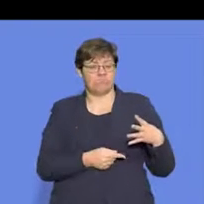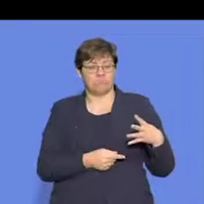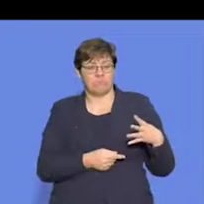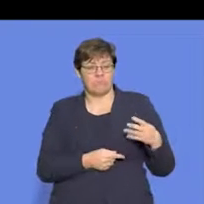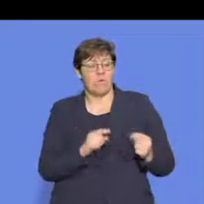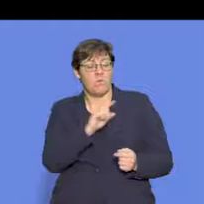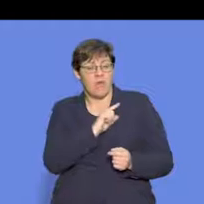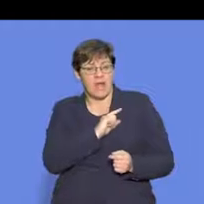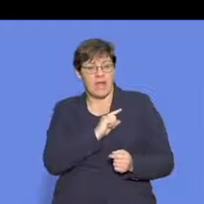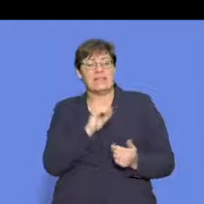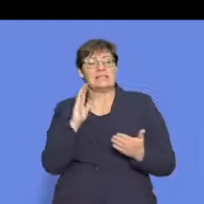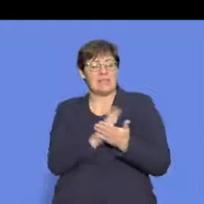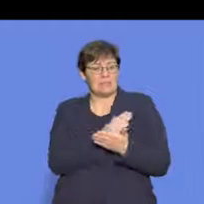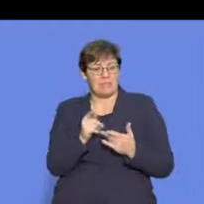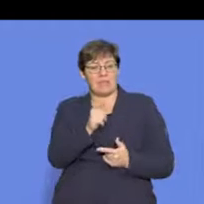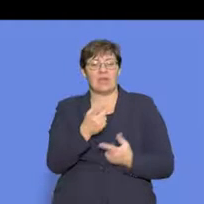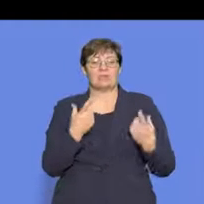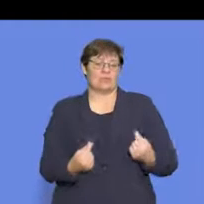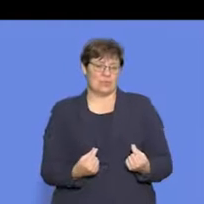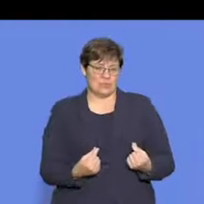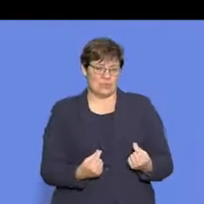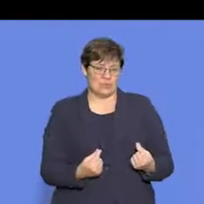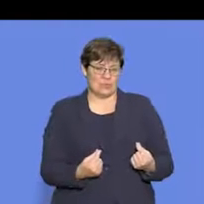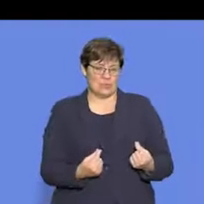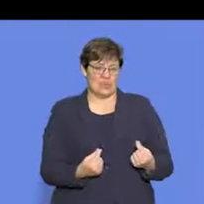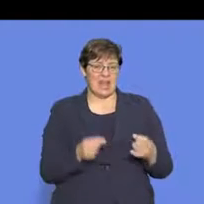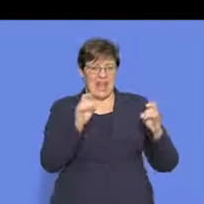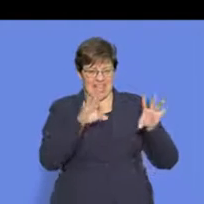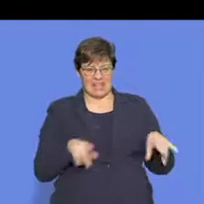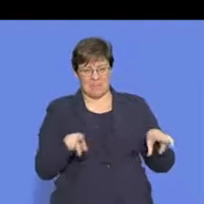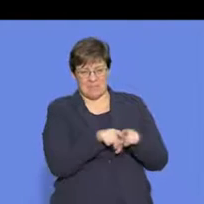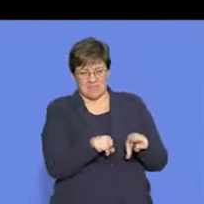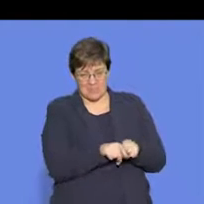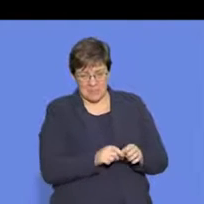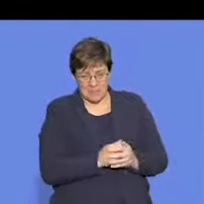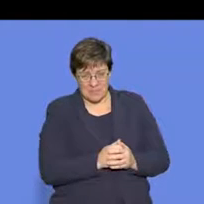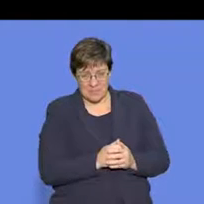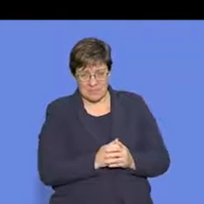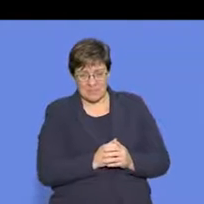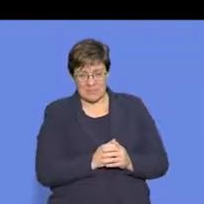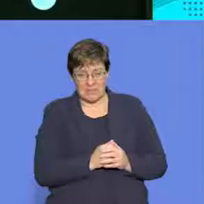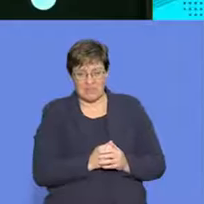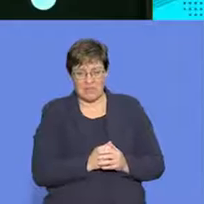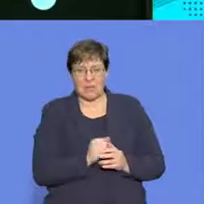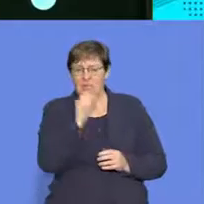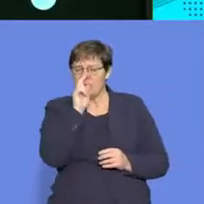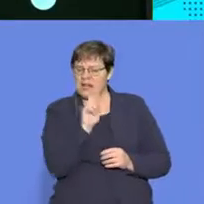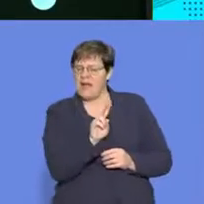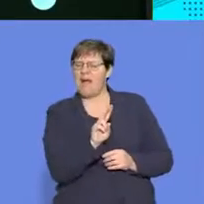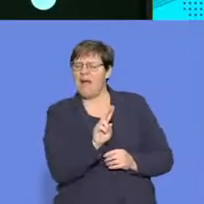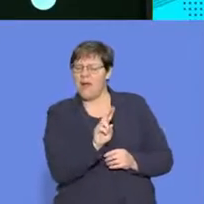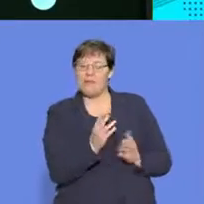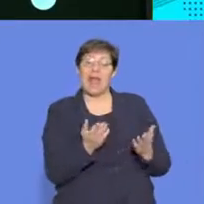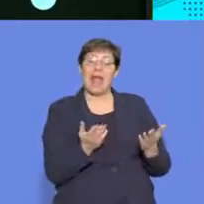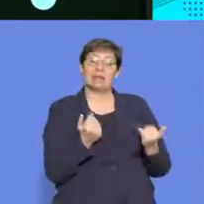not on the table, because sometimes that's exactly what they do in a question in an exam. And we have